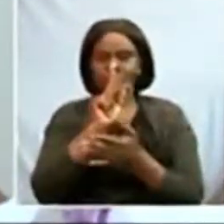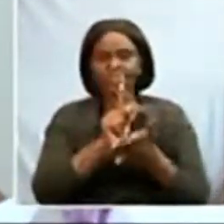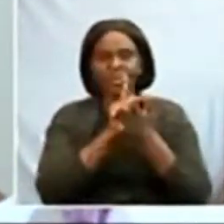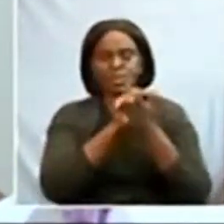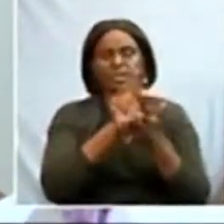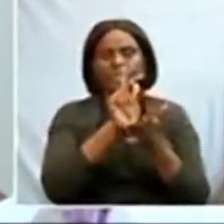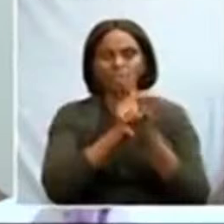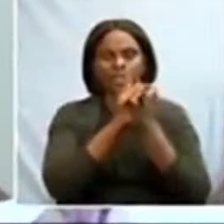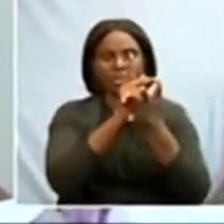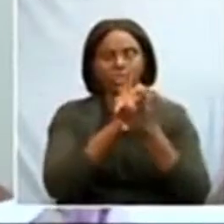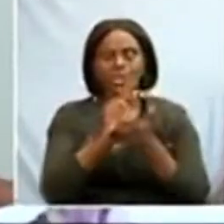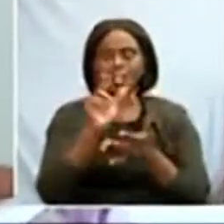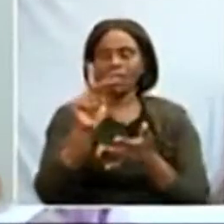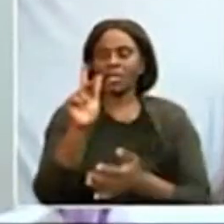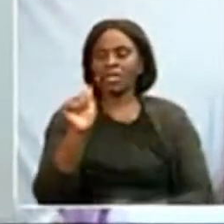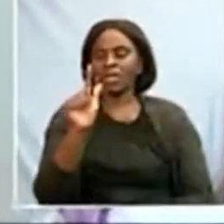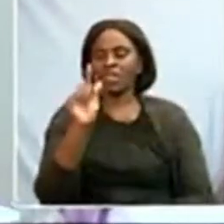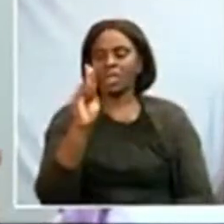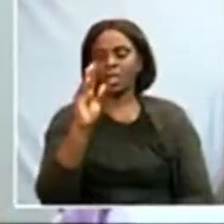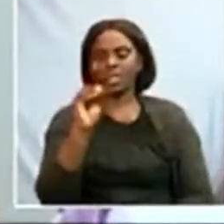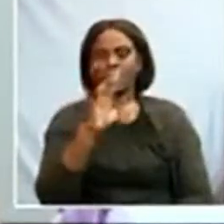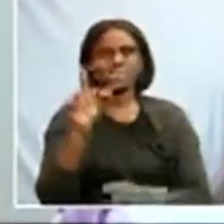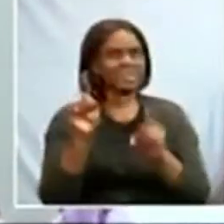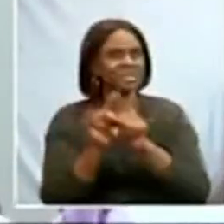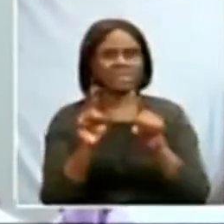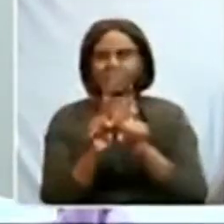Ruwa. The same.